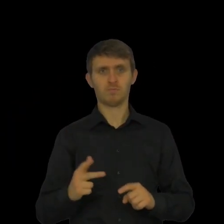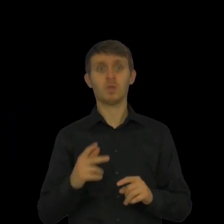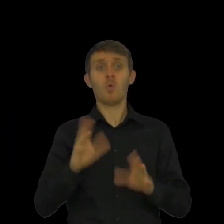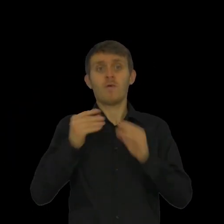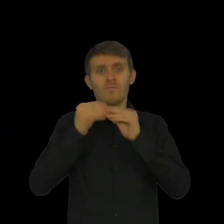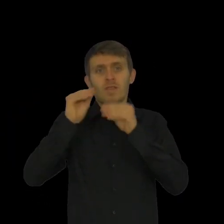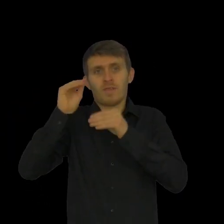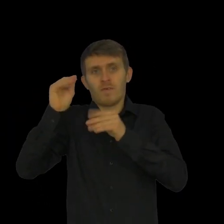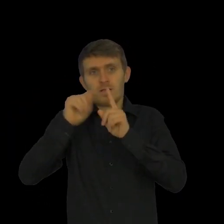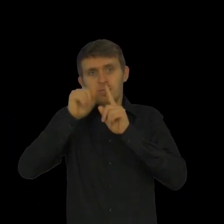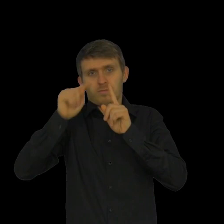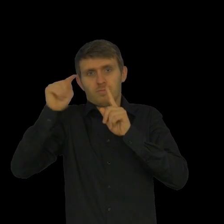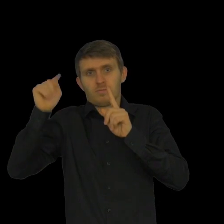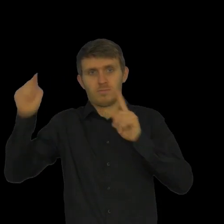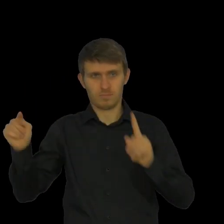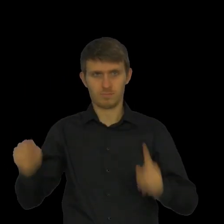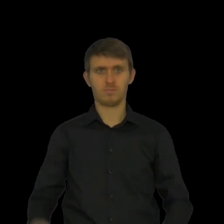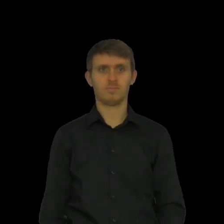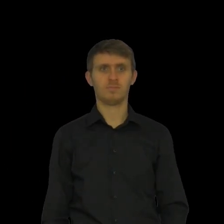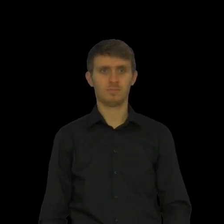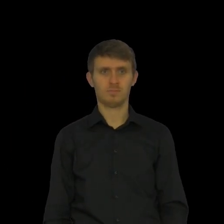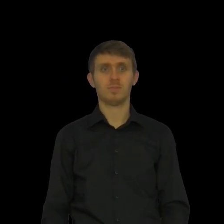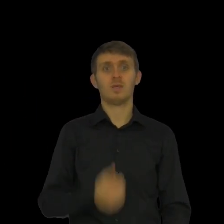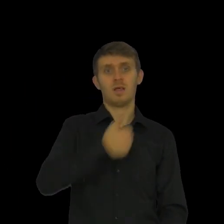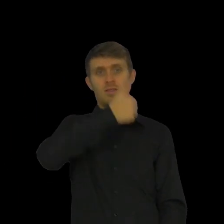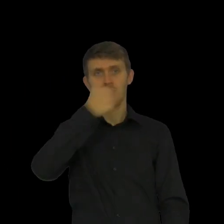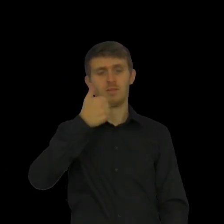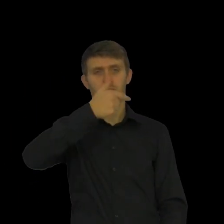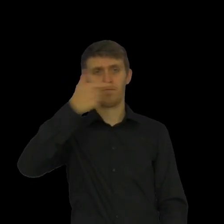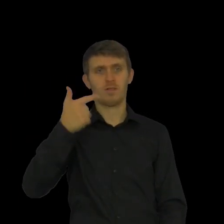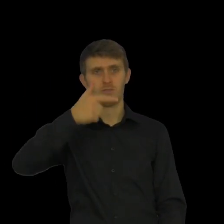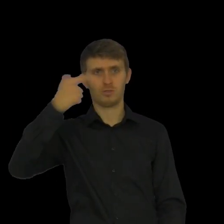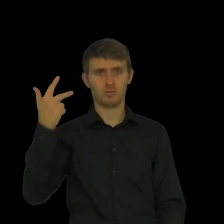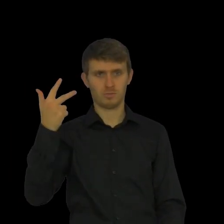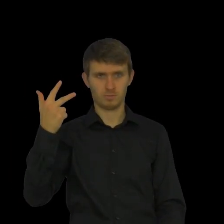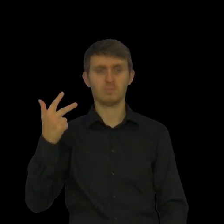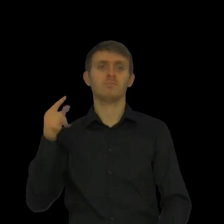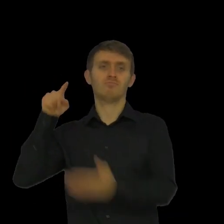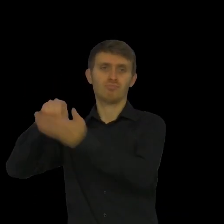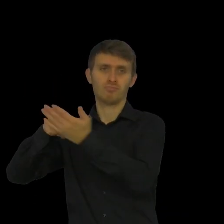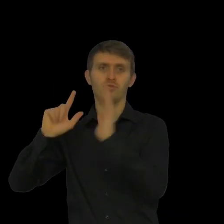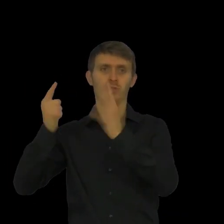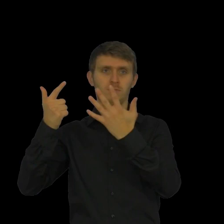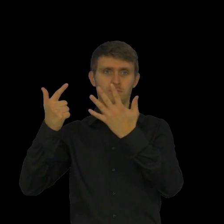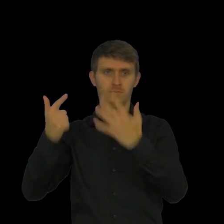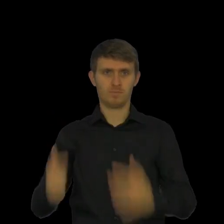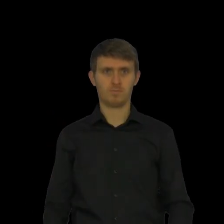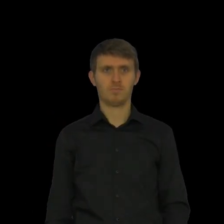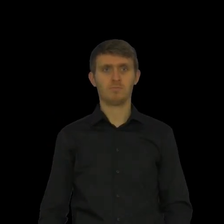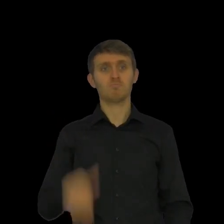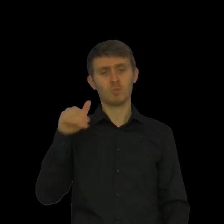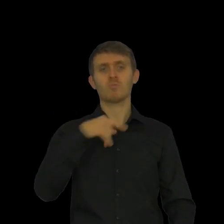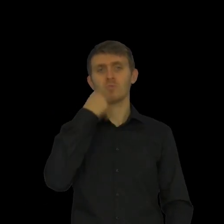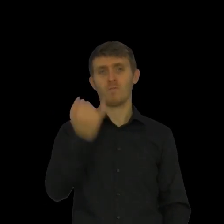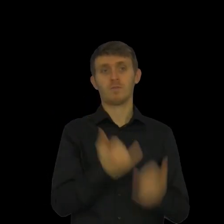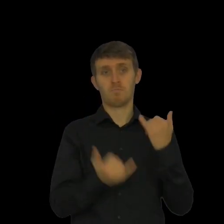to it so we'll increase along the number line by three so we'll go one two three and you end up at